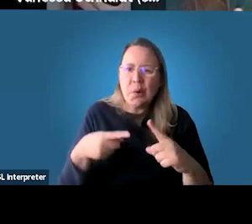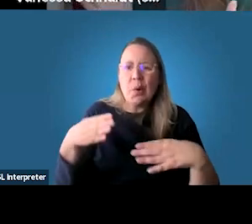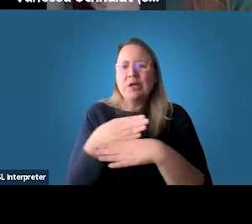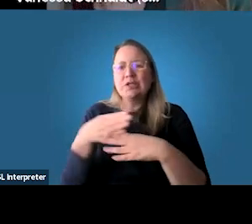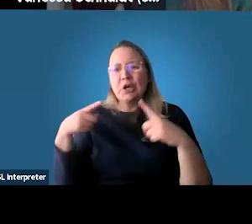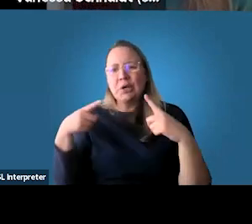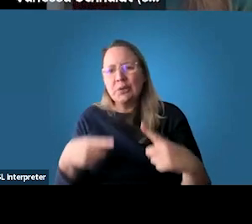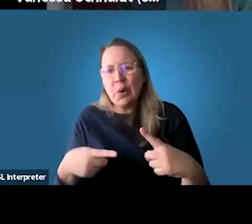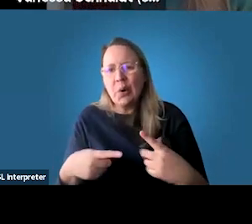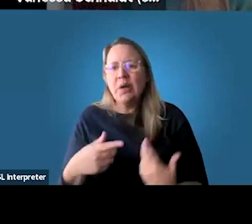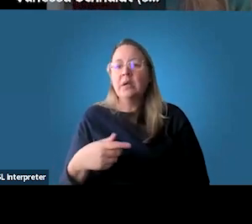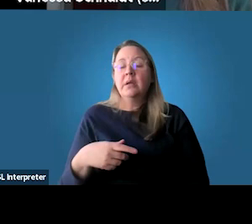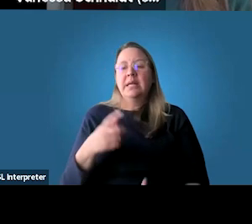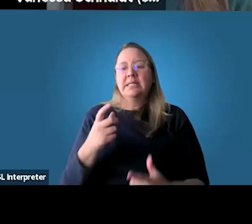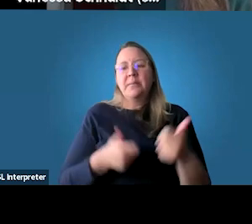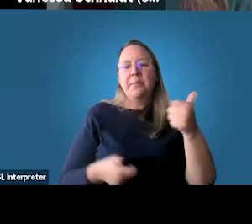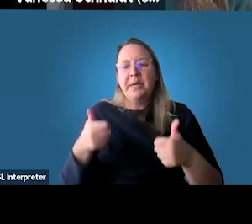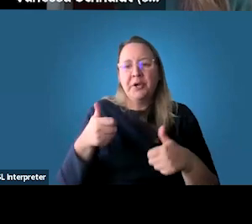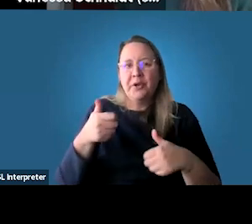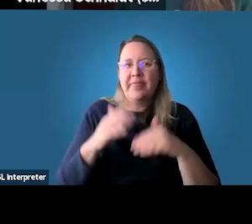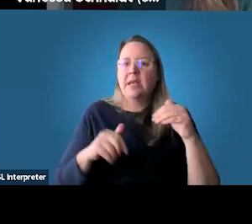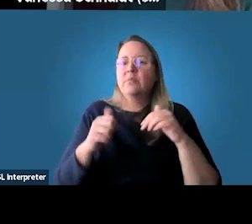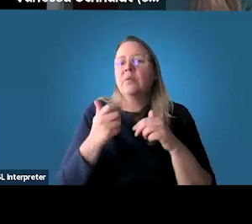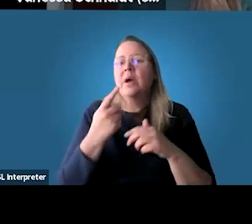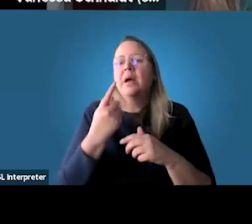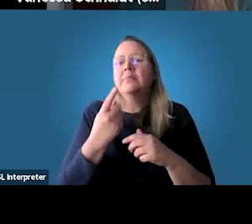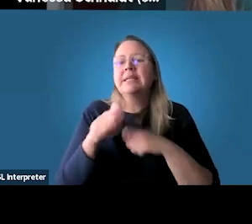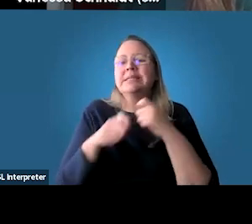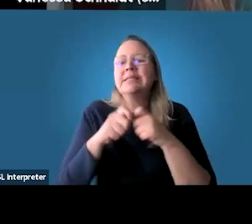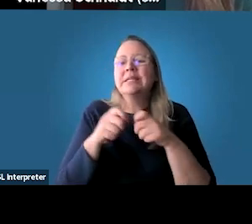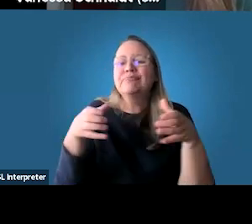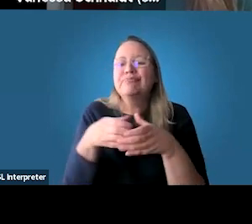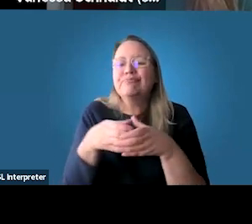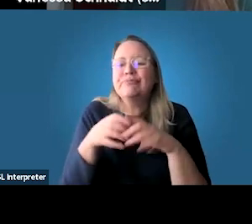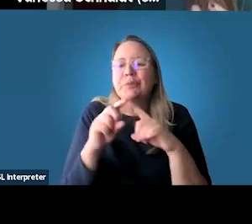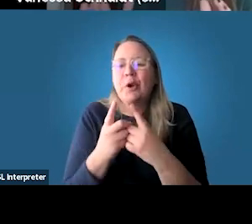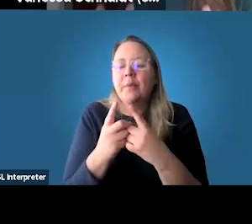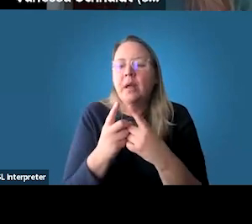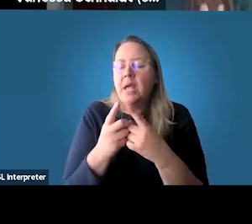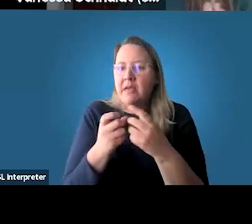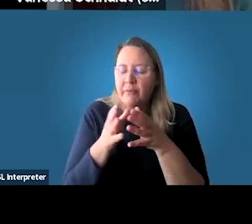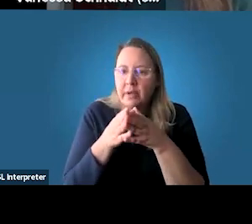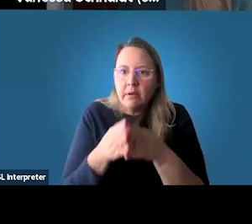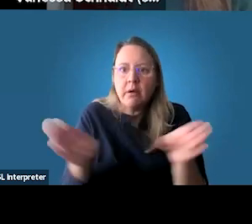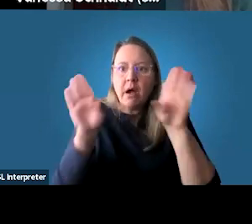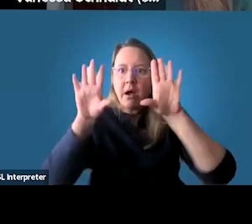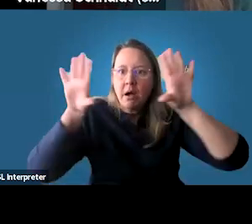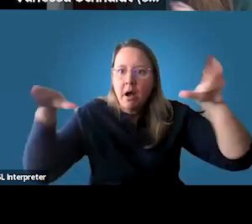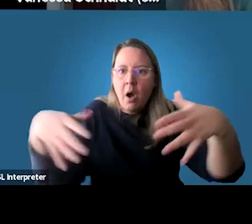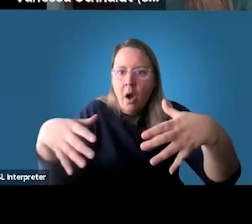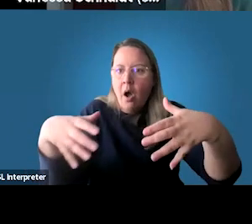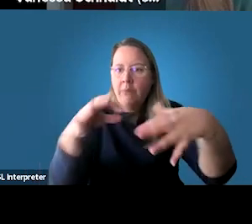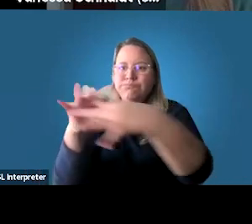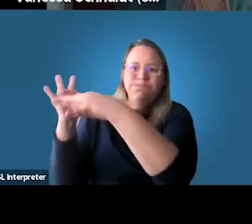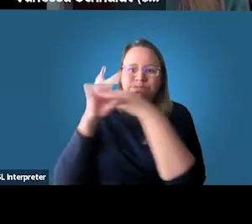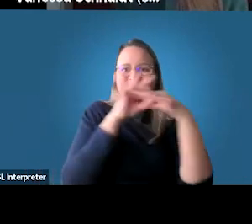goal that is bigger than any one department, we can approach everything from the position of being on the same team.